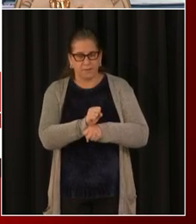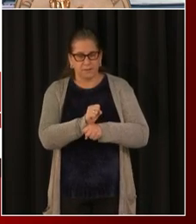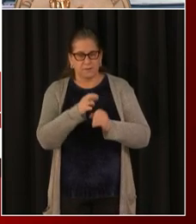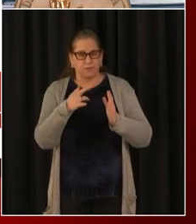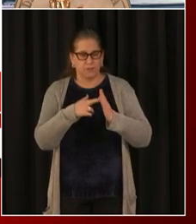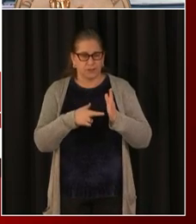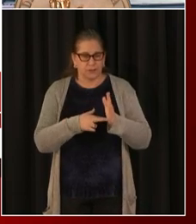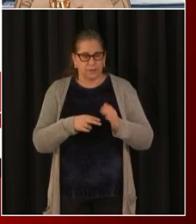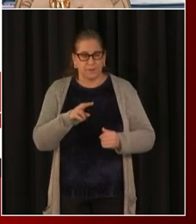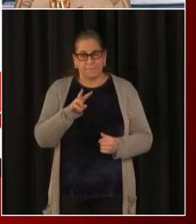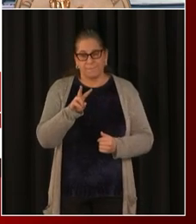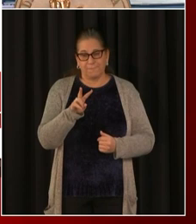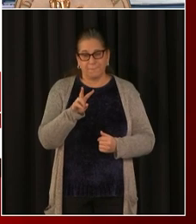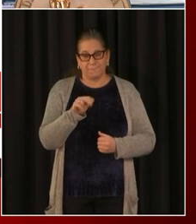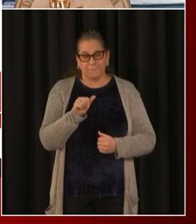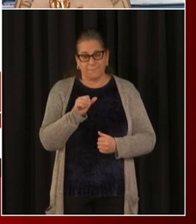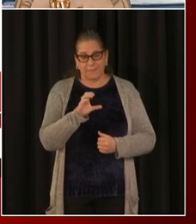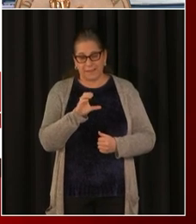vaccinate.dc.gov,